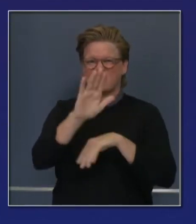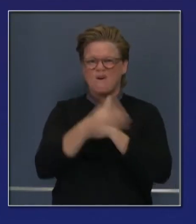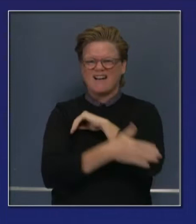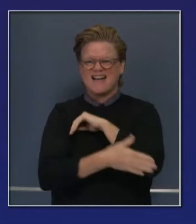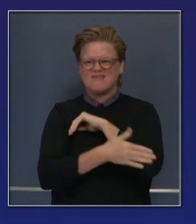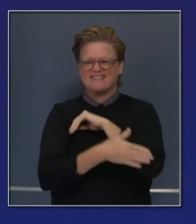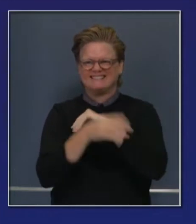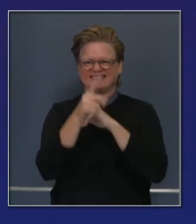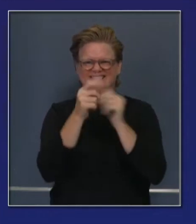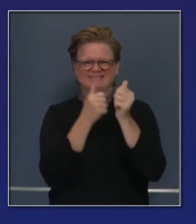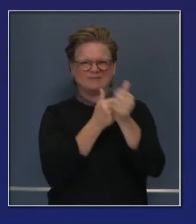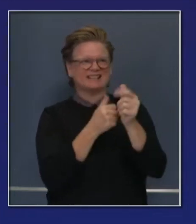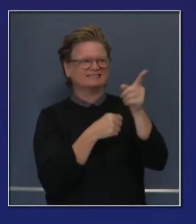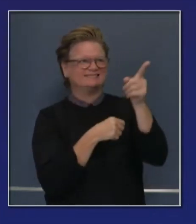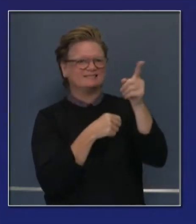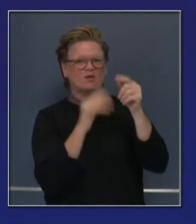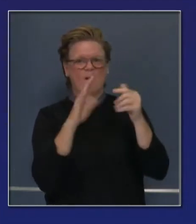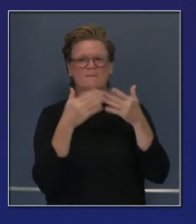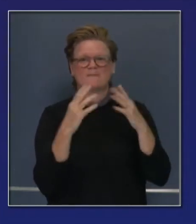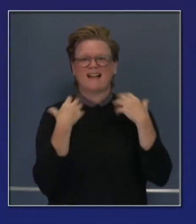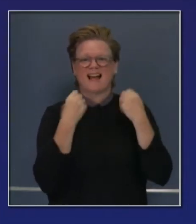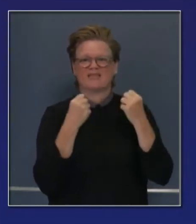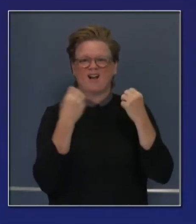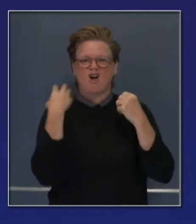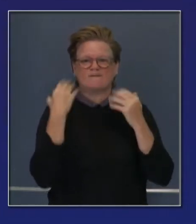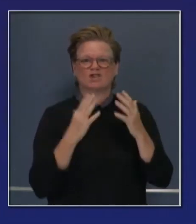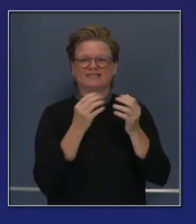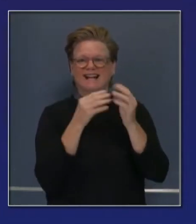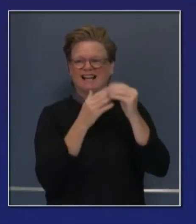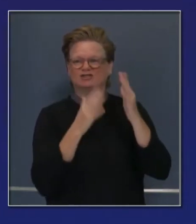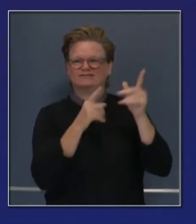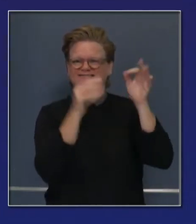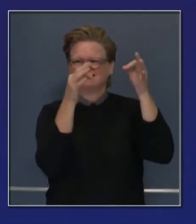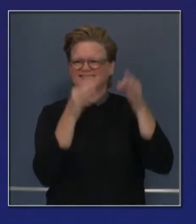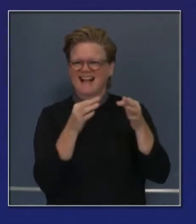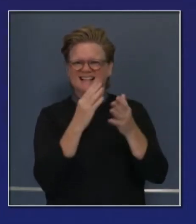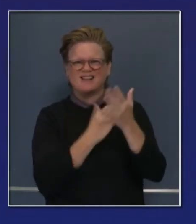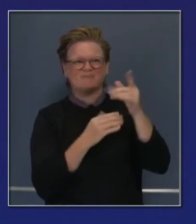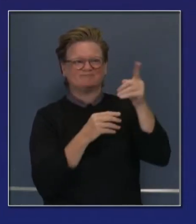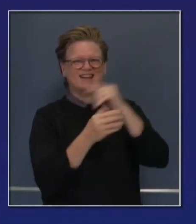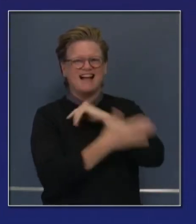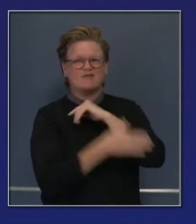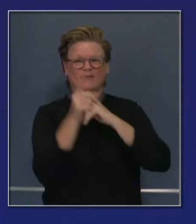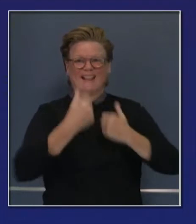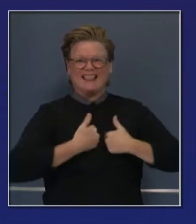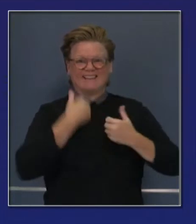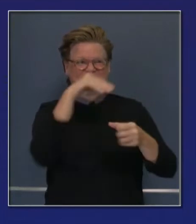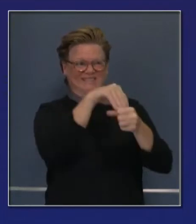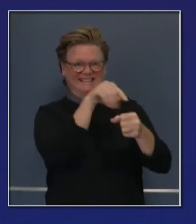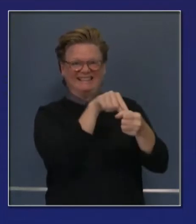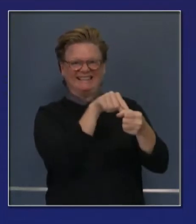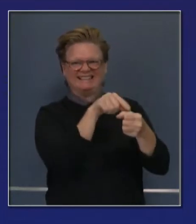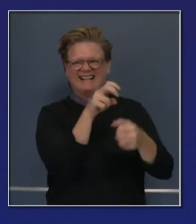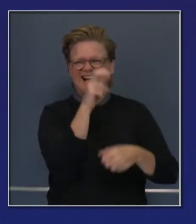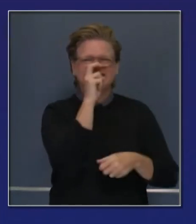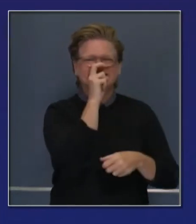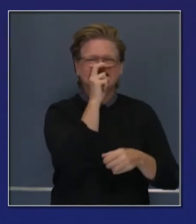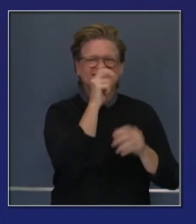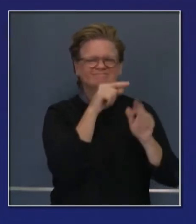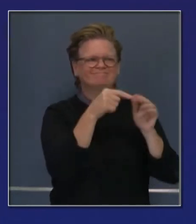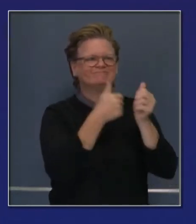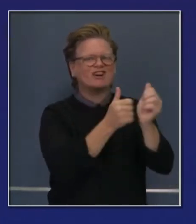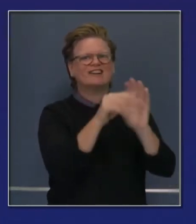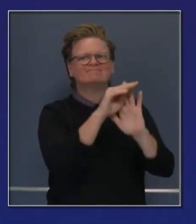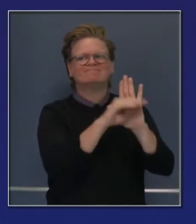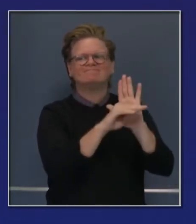sees conditions that cause them to be even more stringent than the state, that has always been the way California worked.